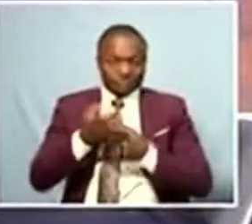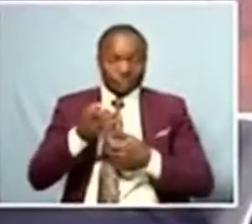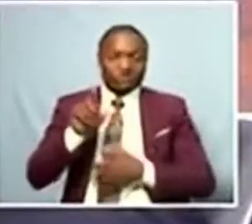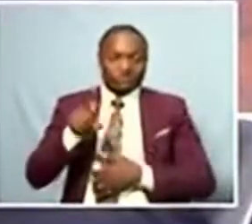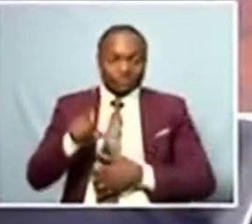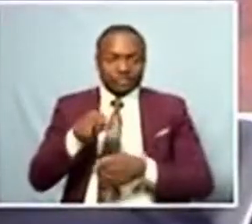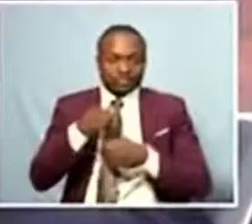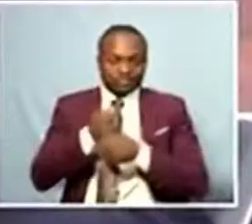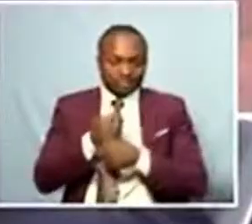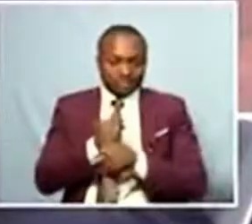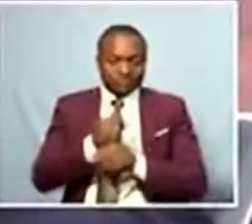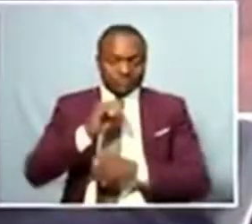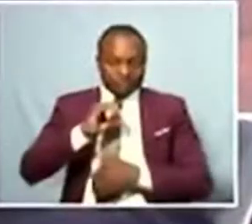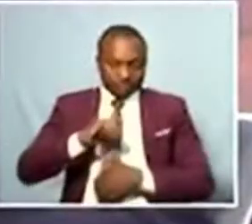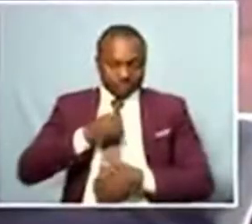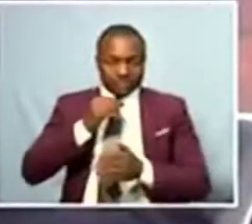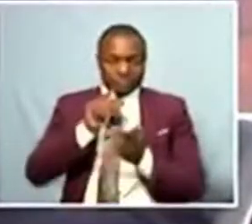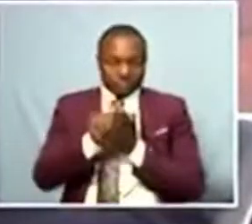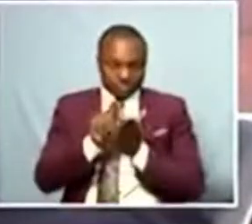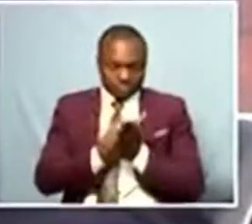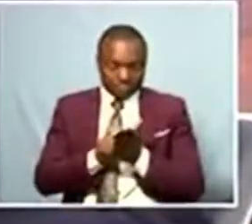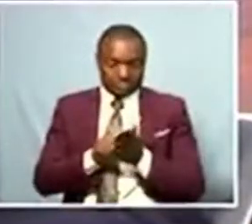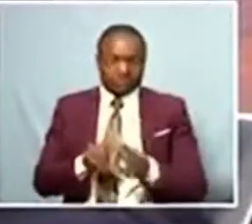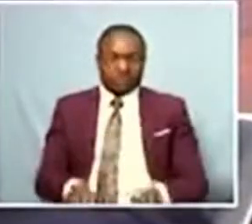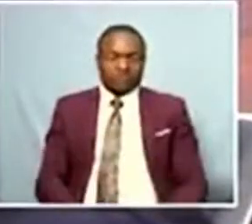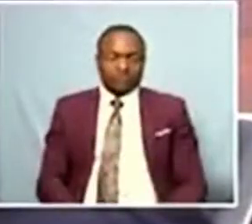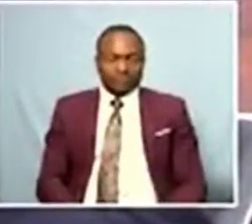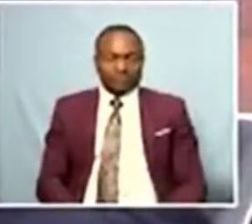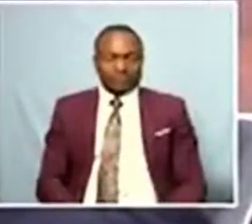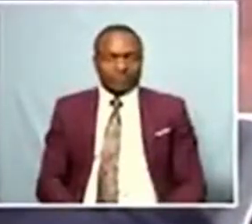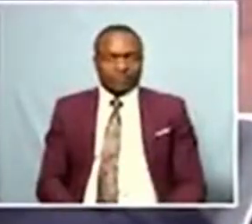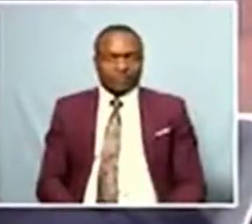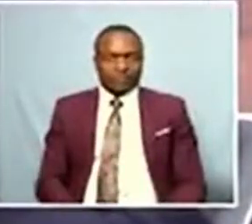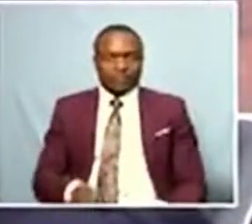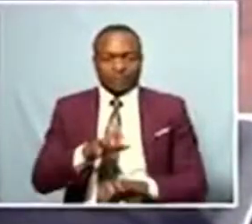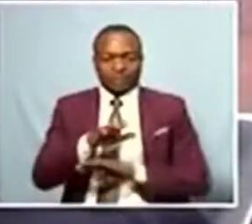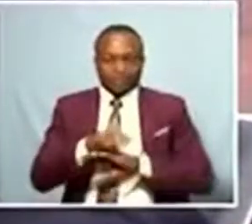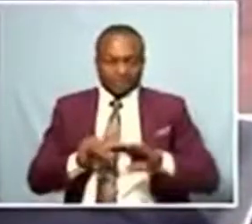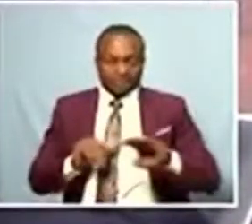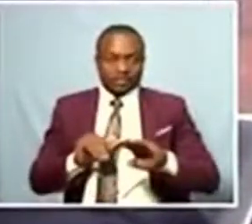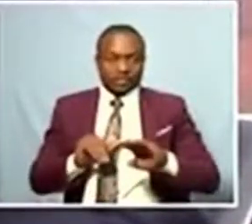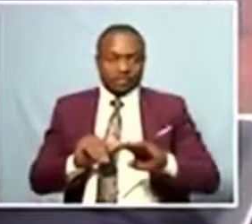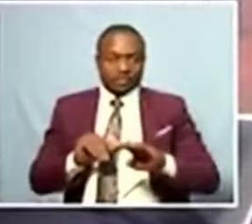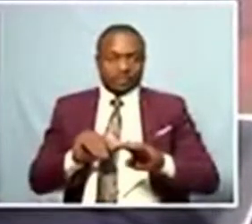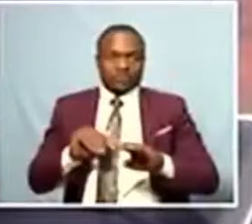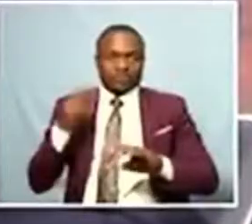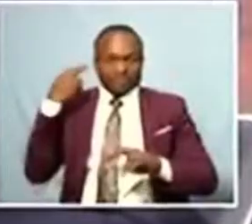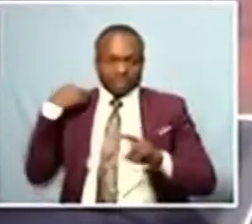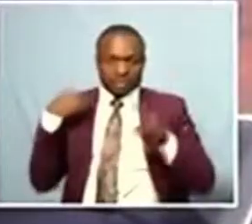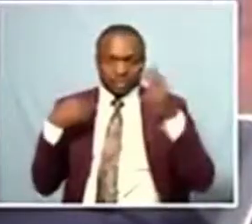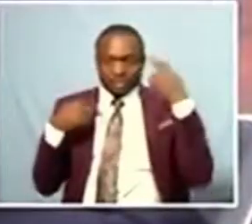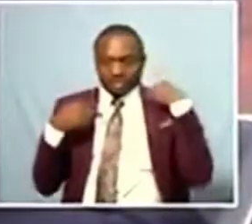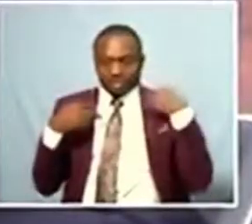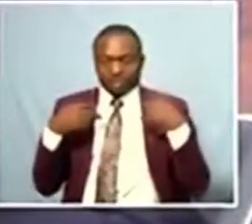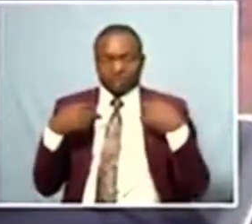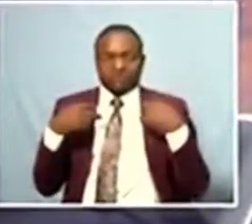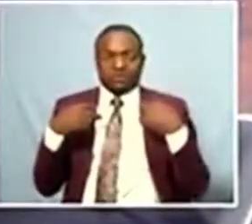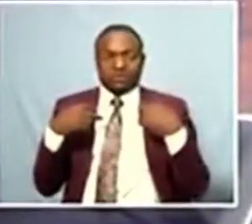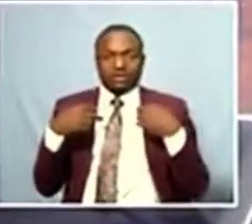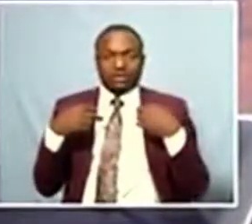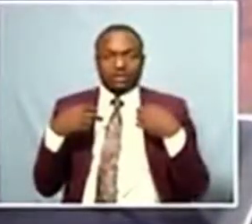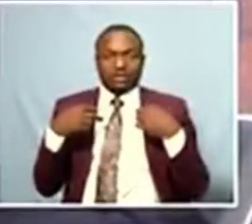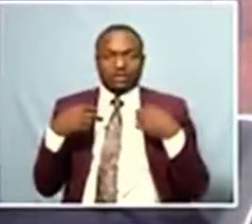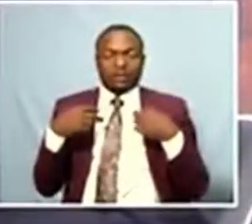maybe we need to come up with our own law, which maybe it will be now called maybe immigration